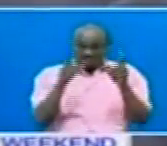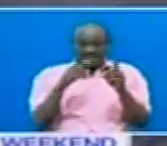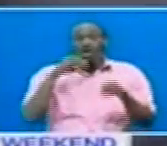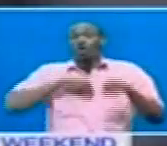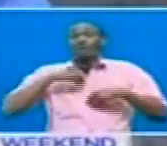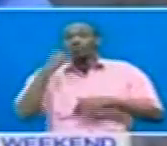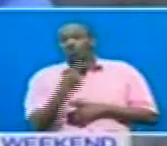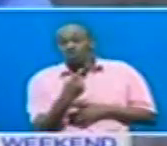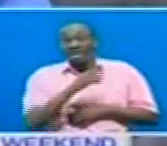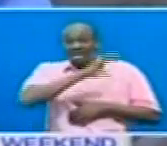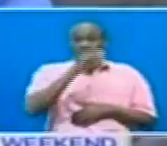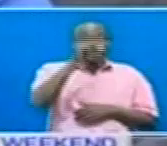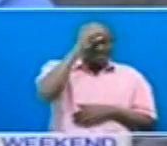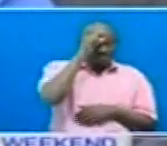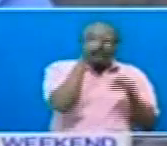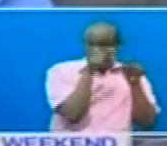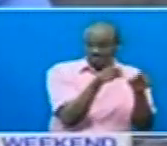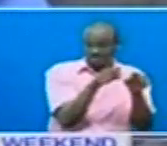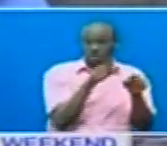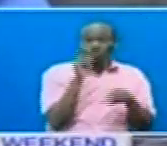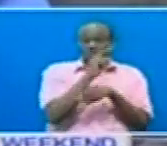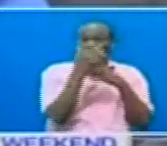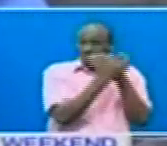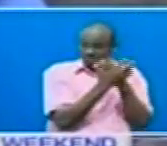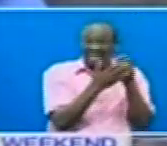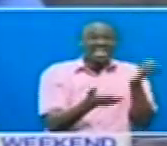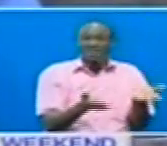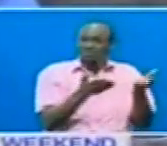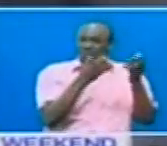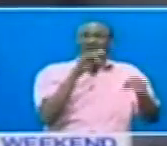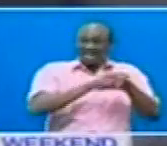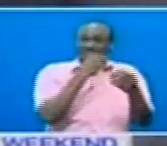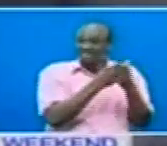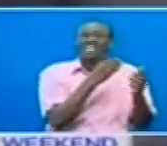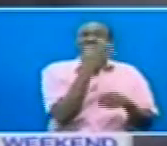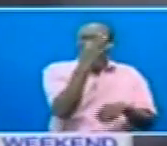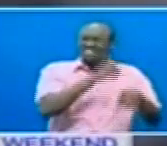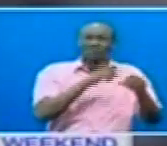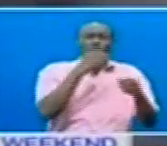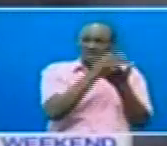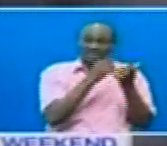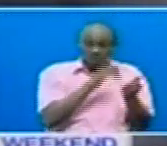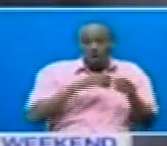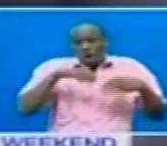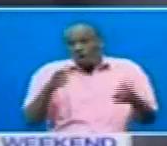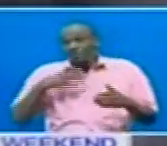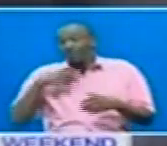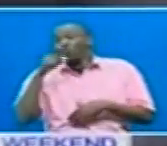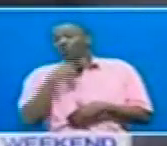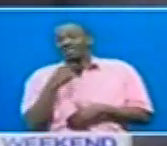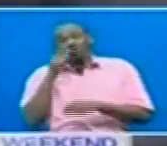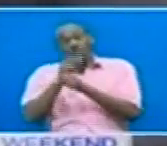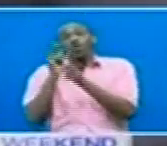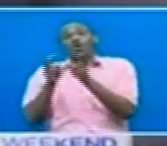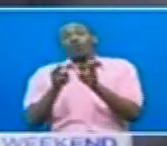here. Is it a county government which is automating, which has improved revenue collection 3 times, or people who want to take us back to